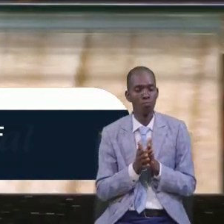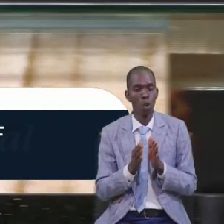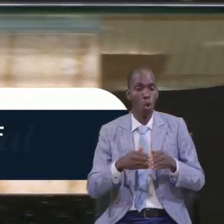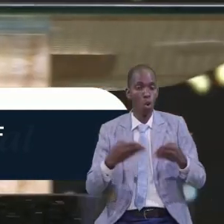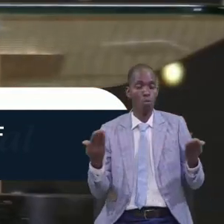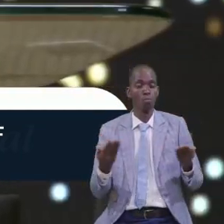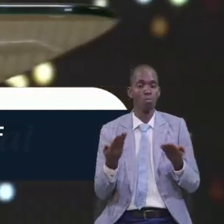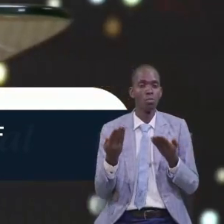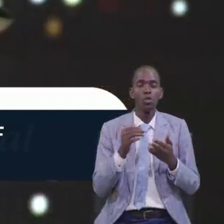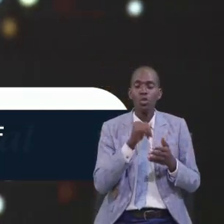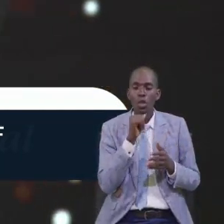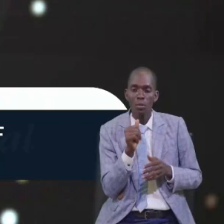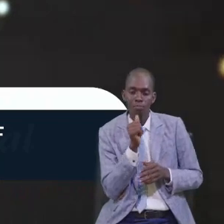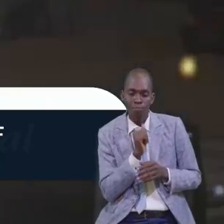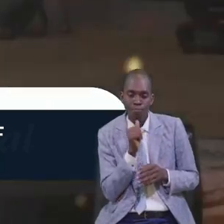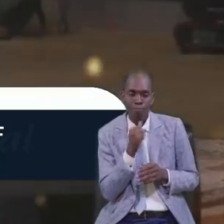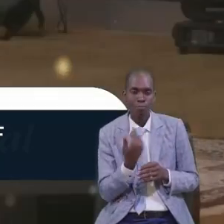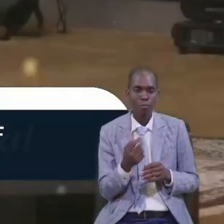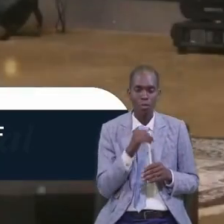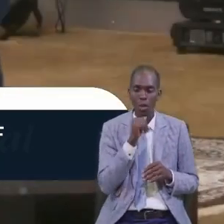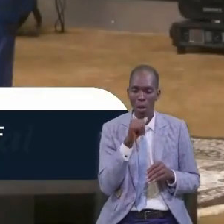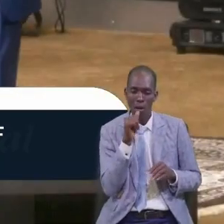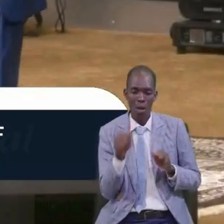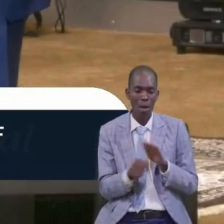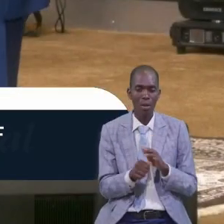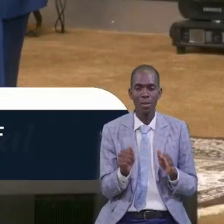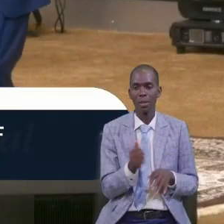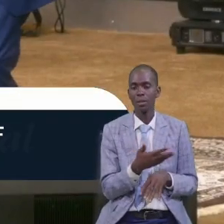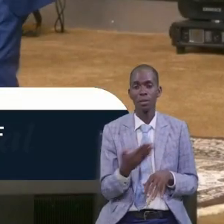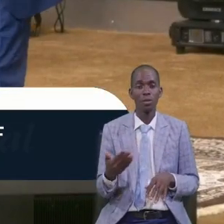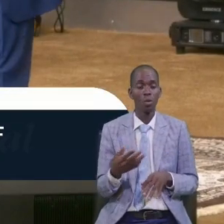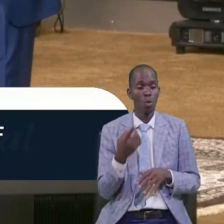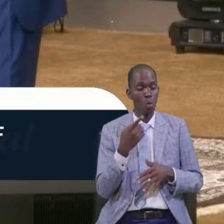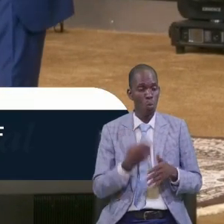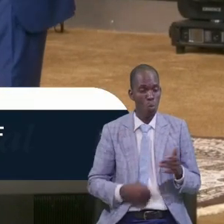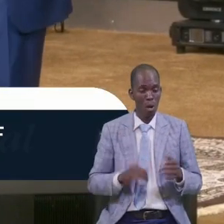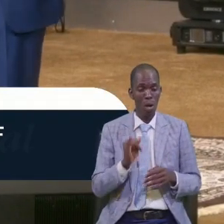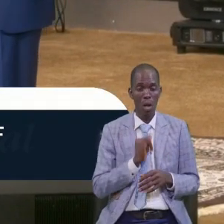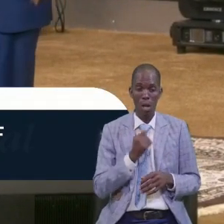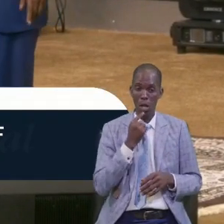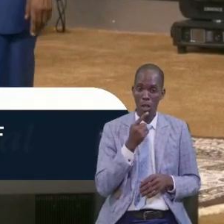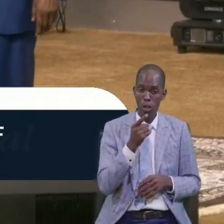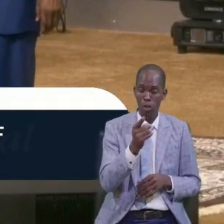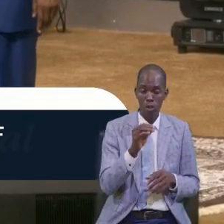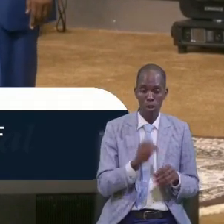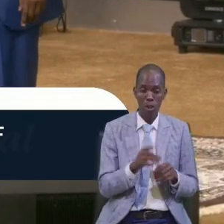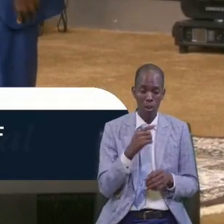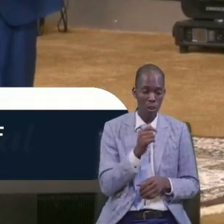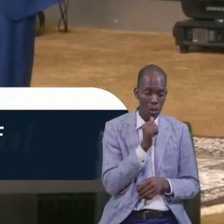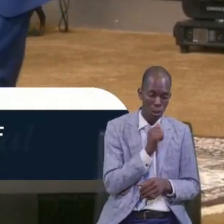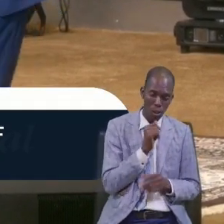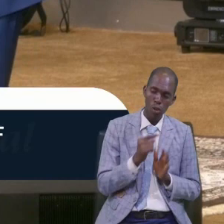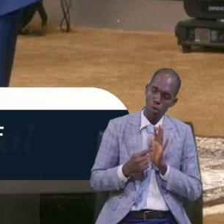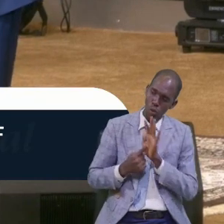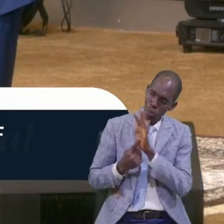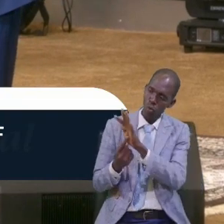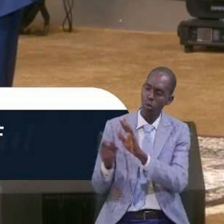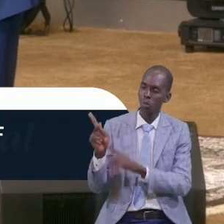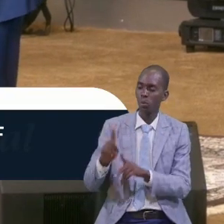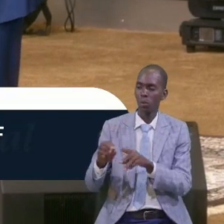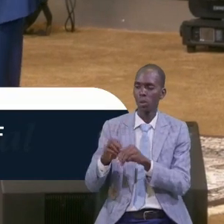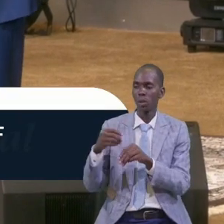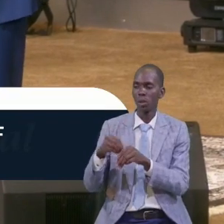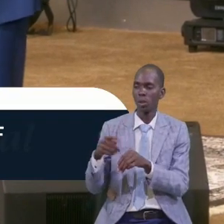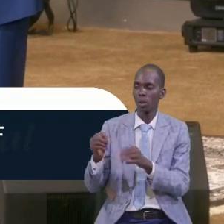was transparent. Transparent. What I tell you in the secret, go show them in the